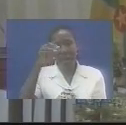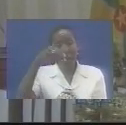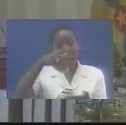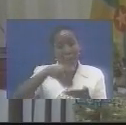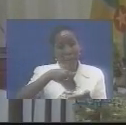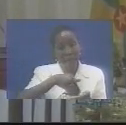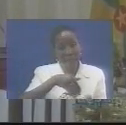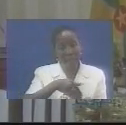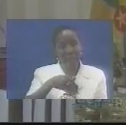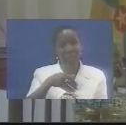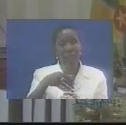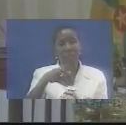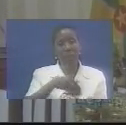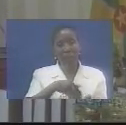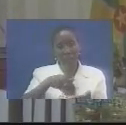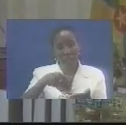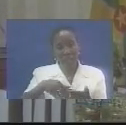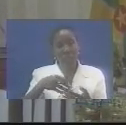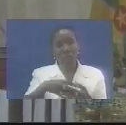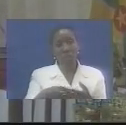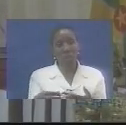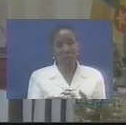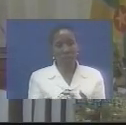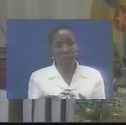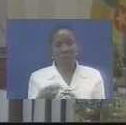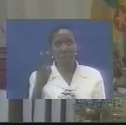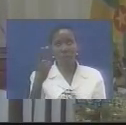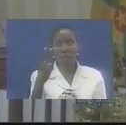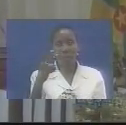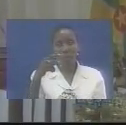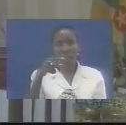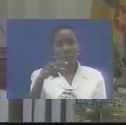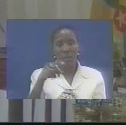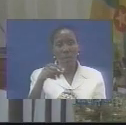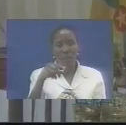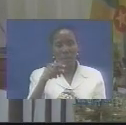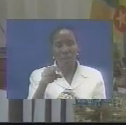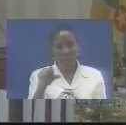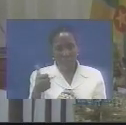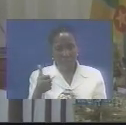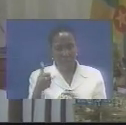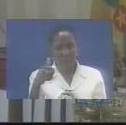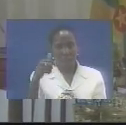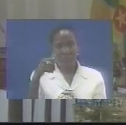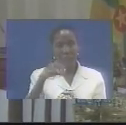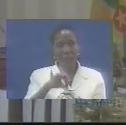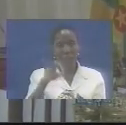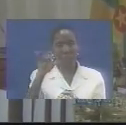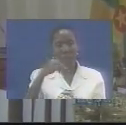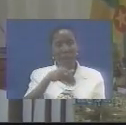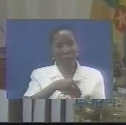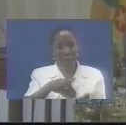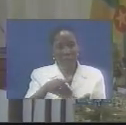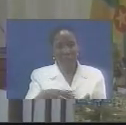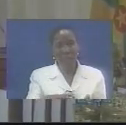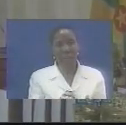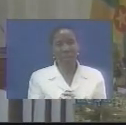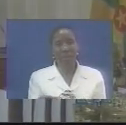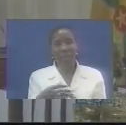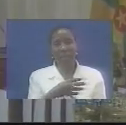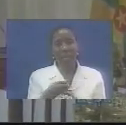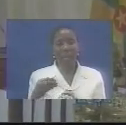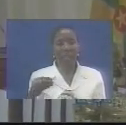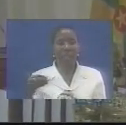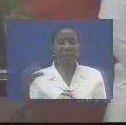Collections from inland revenue amounted to $210.1 million, while the customer and excise department